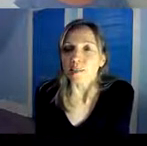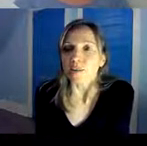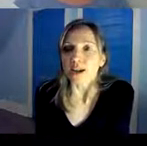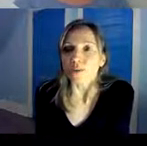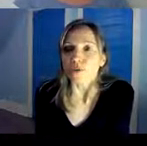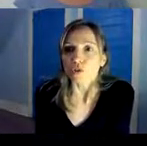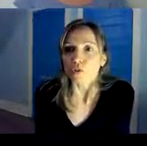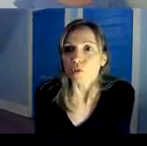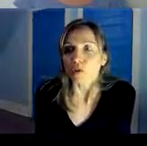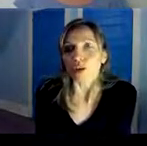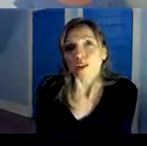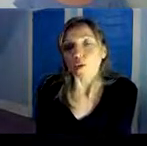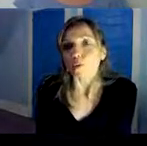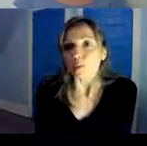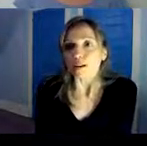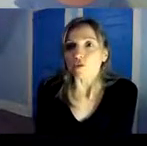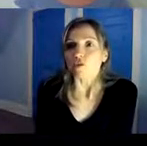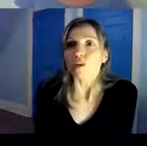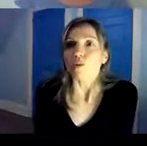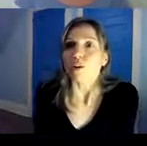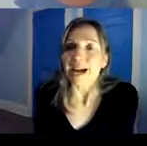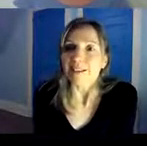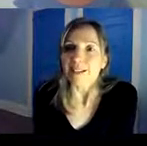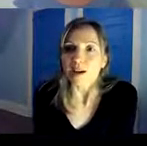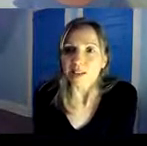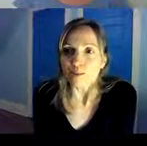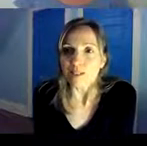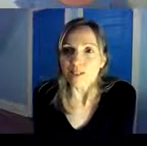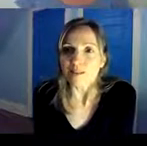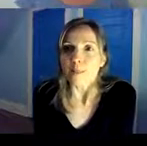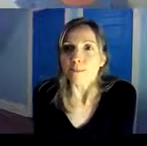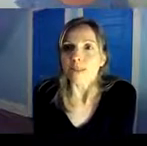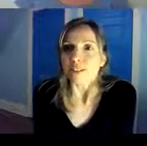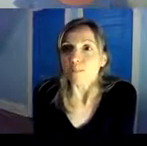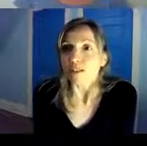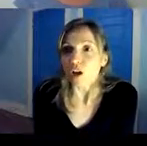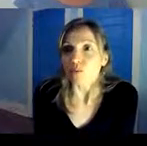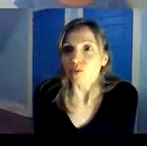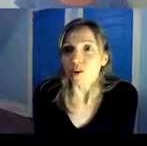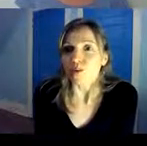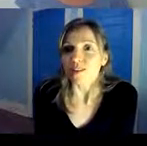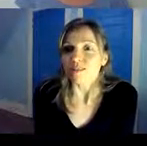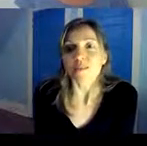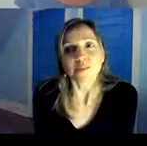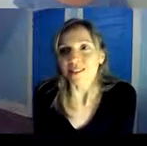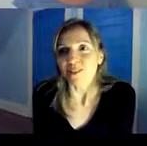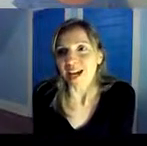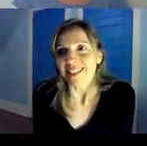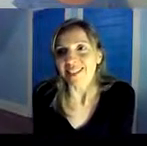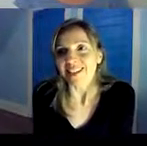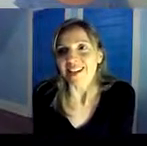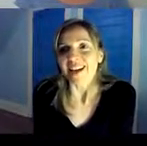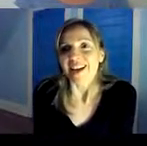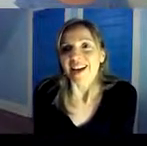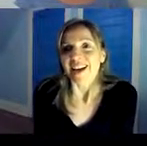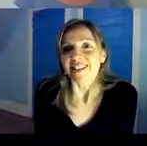alley by my house. So in the older parts of Toronto, there are alleys behind the houses, and Japanese knotweed grows very well in those